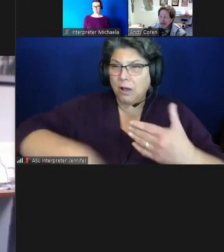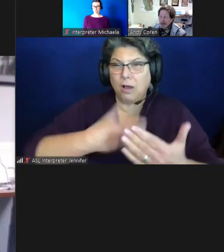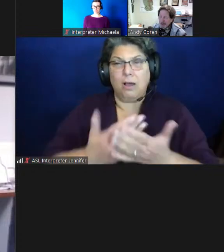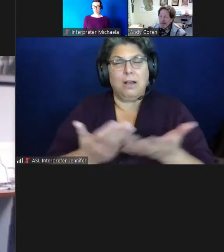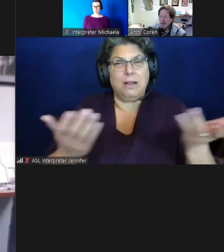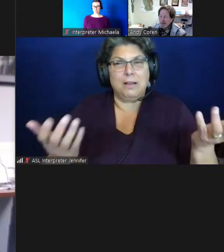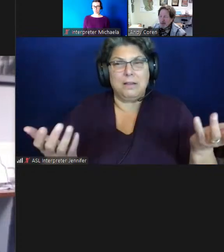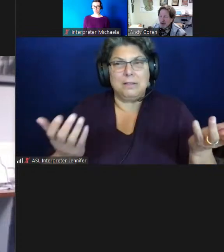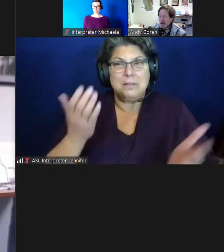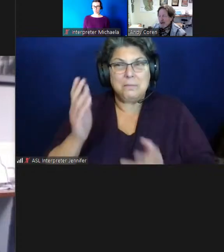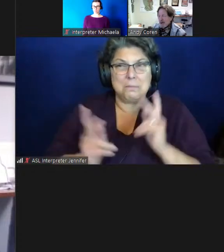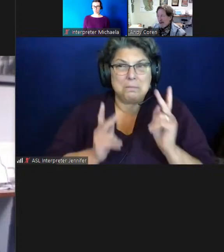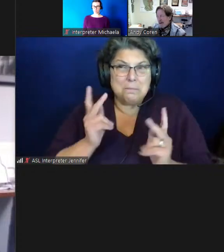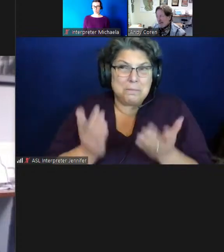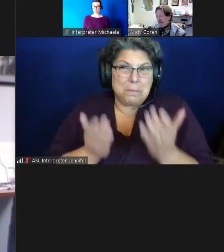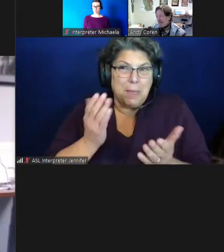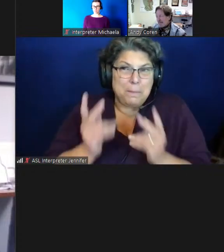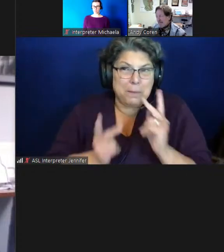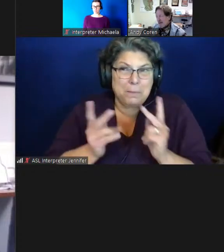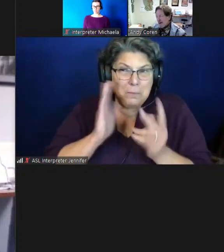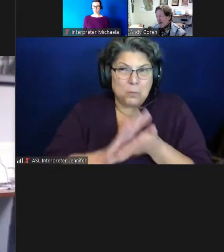at least a little bit more